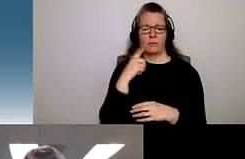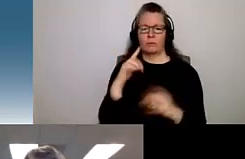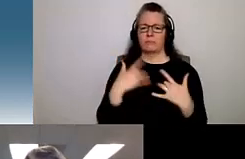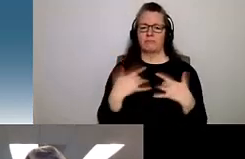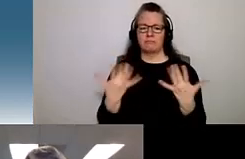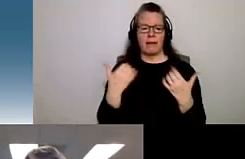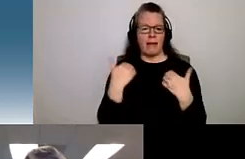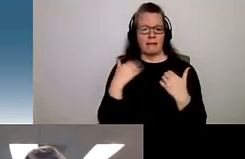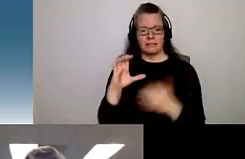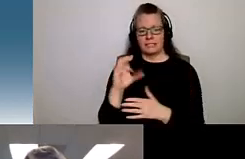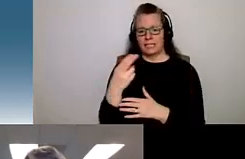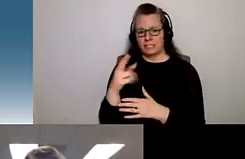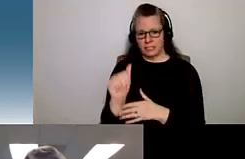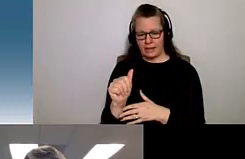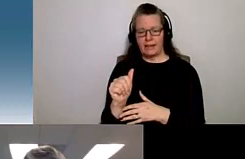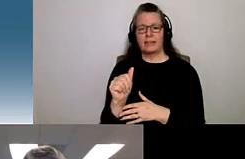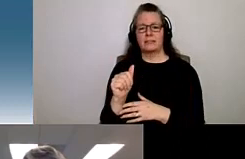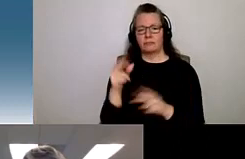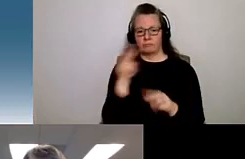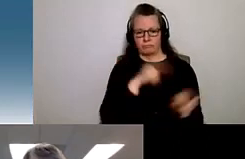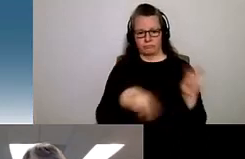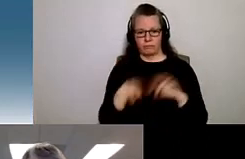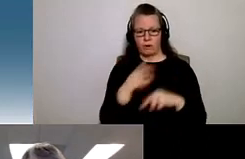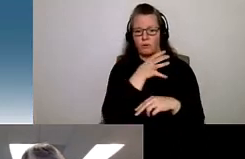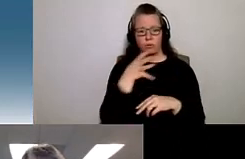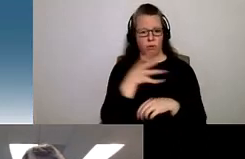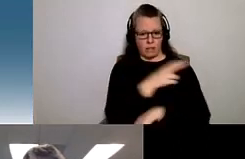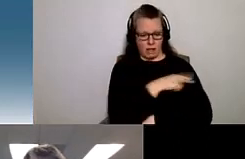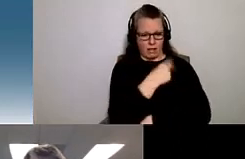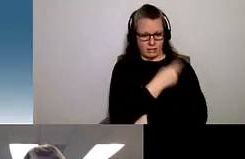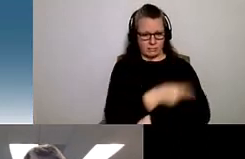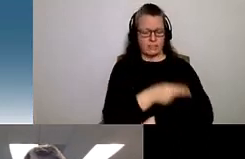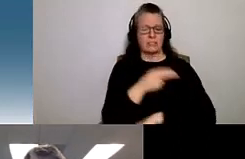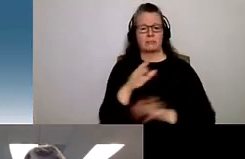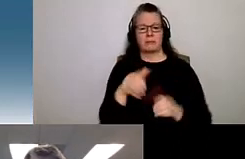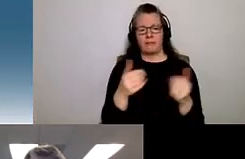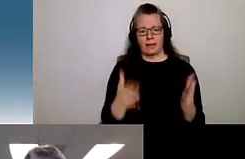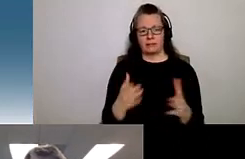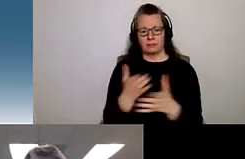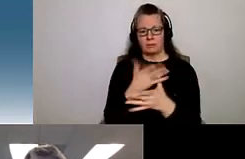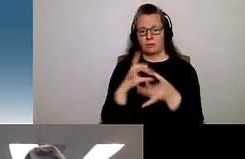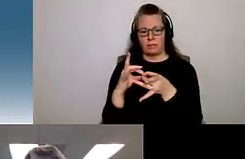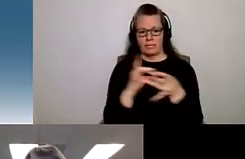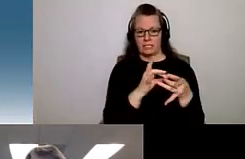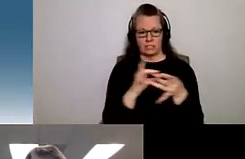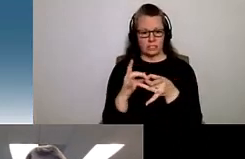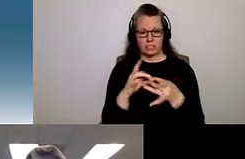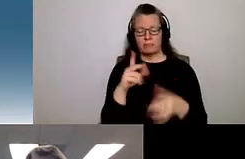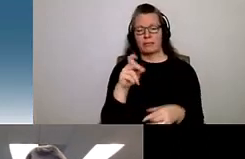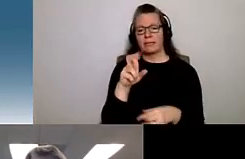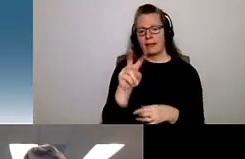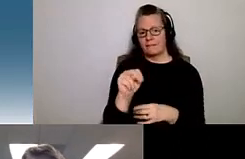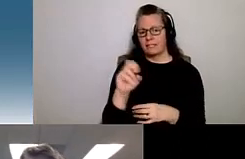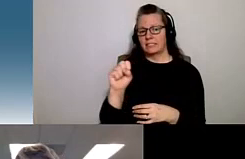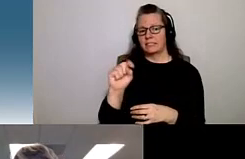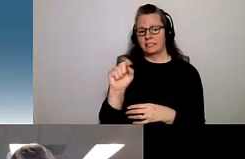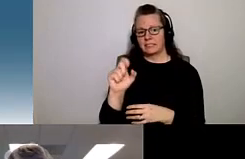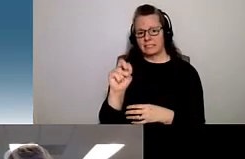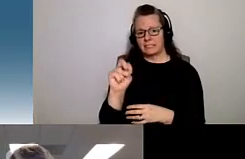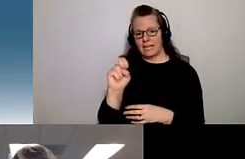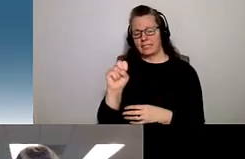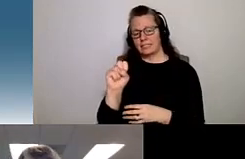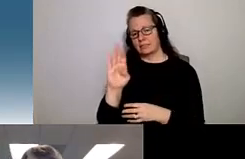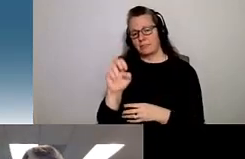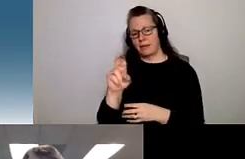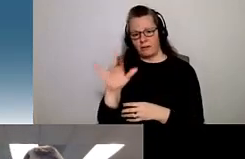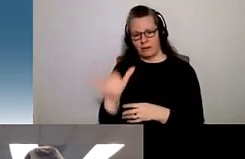rural hospitals and providers and that relationship between CHA and the providers. Ken Stansberry's here. He's the board director this year